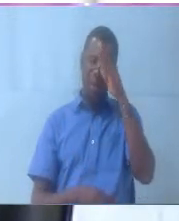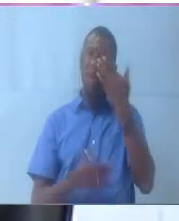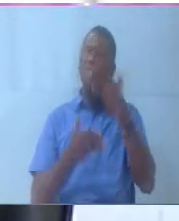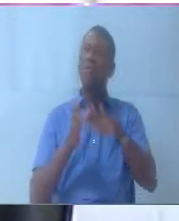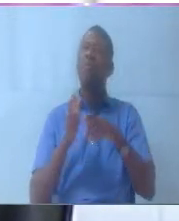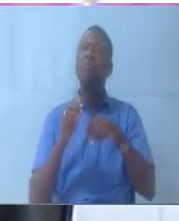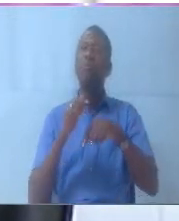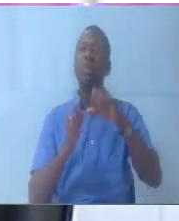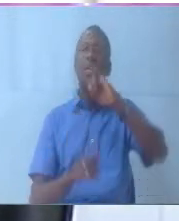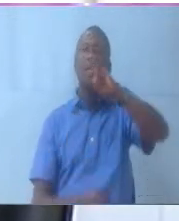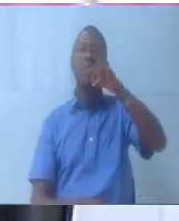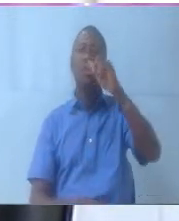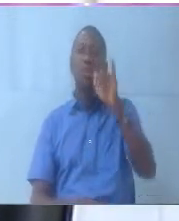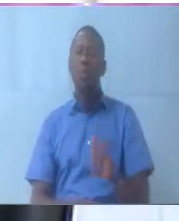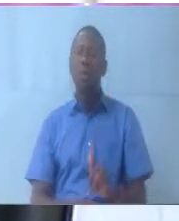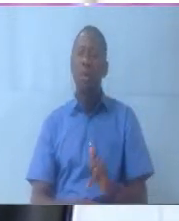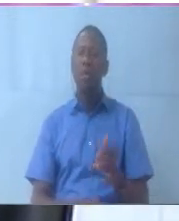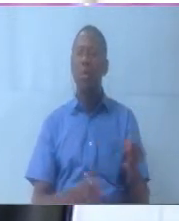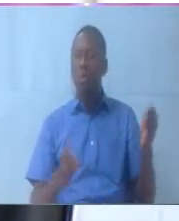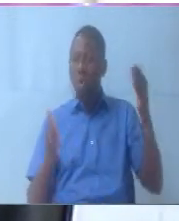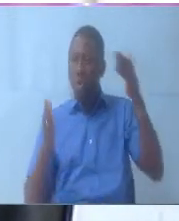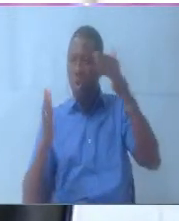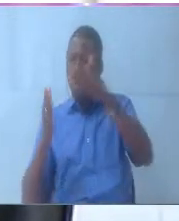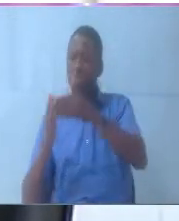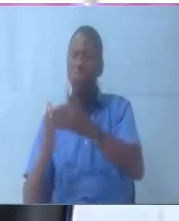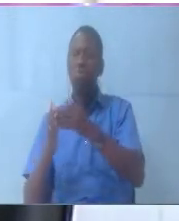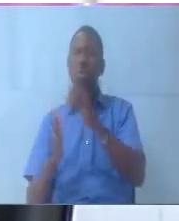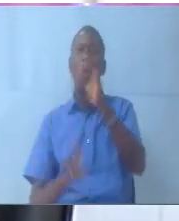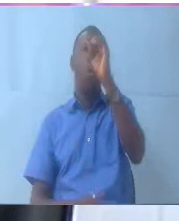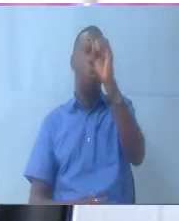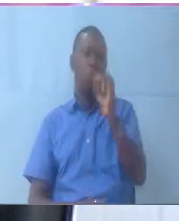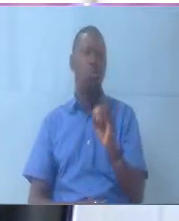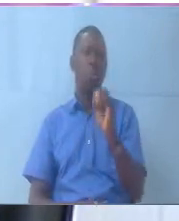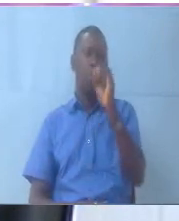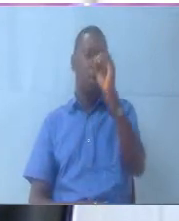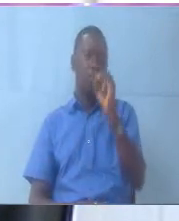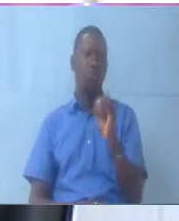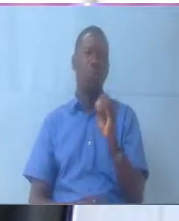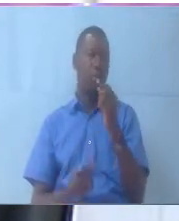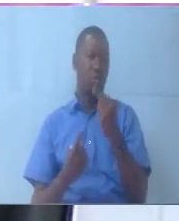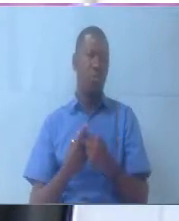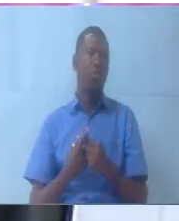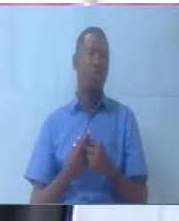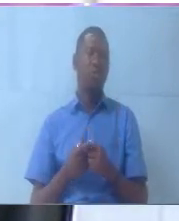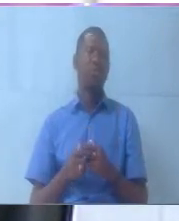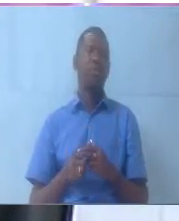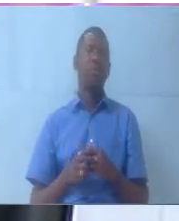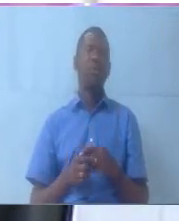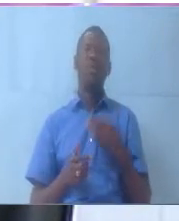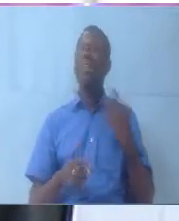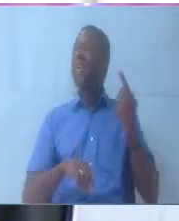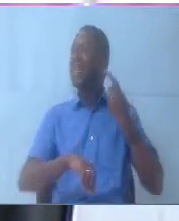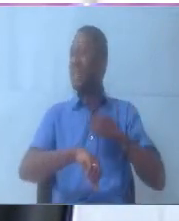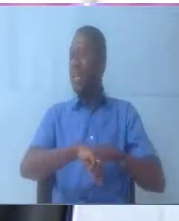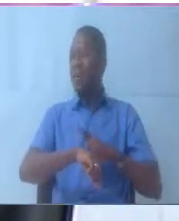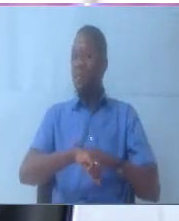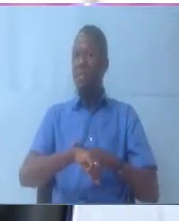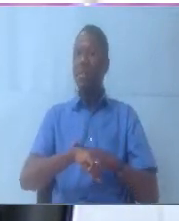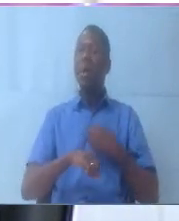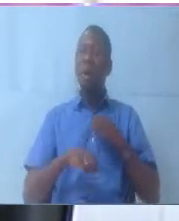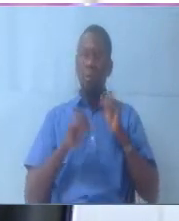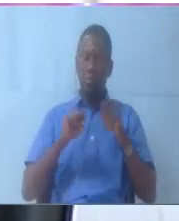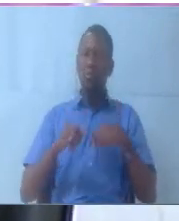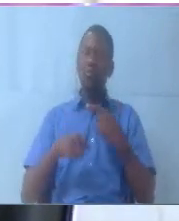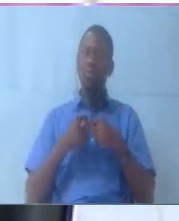ngoke Brikama la kiti bundala ji. Within that period, I was able to dispose of about 400 to